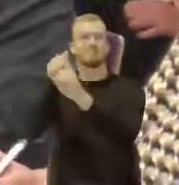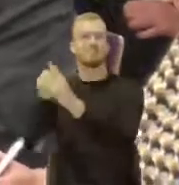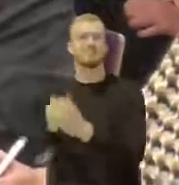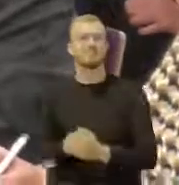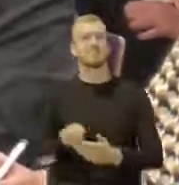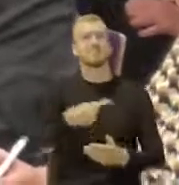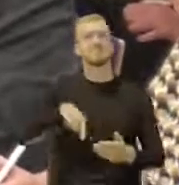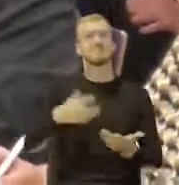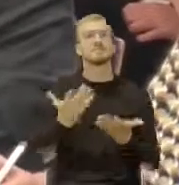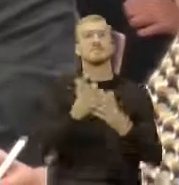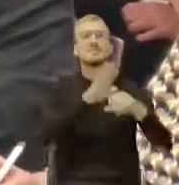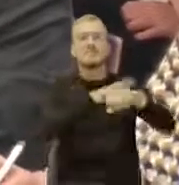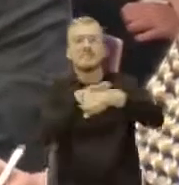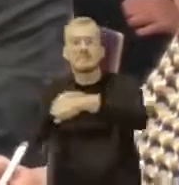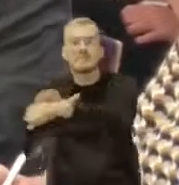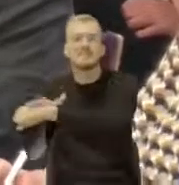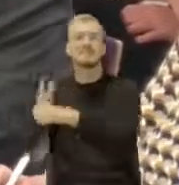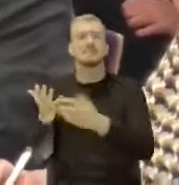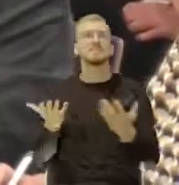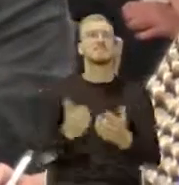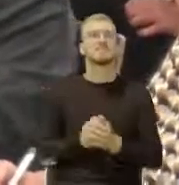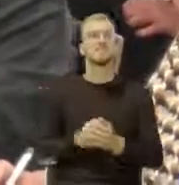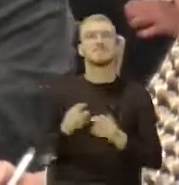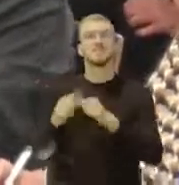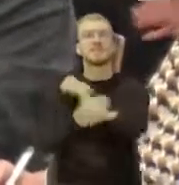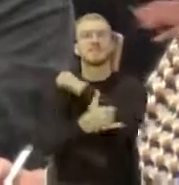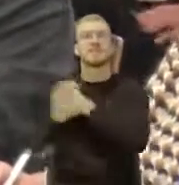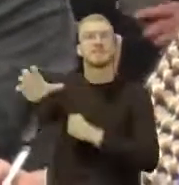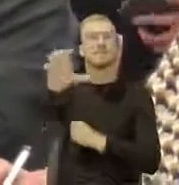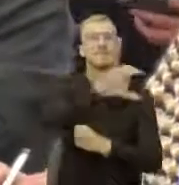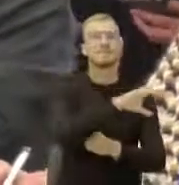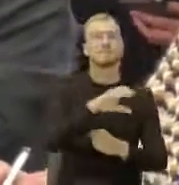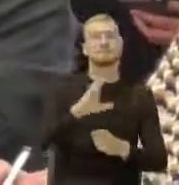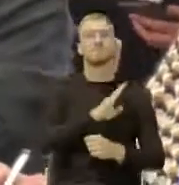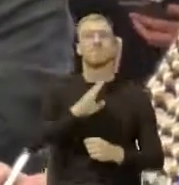such, to bring the conversation beyond competences and